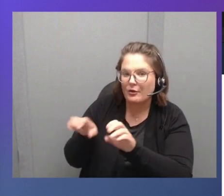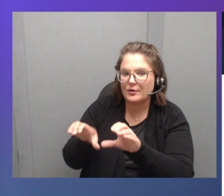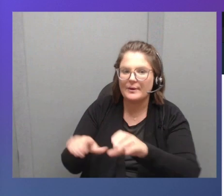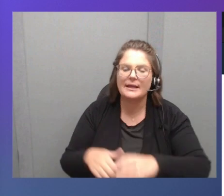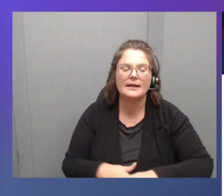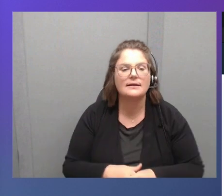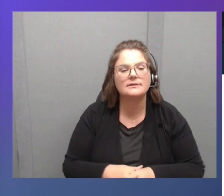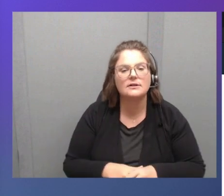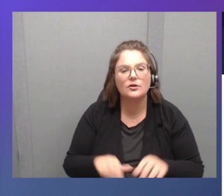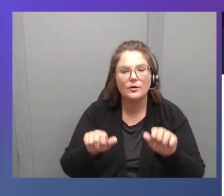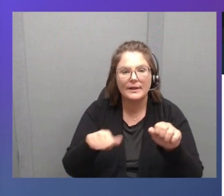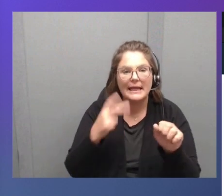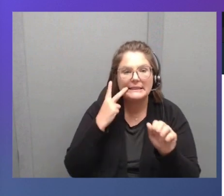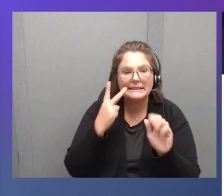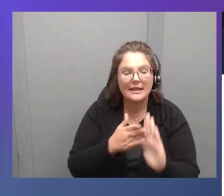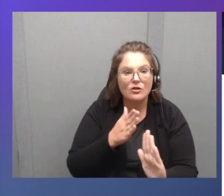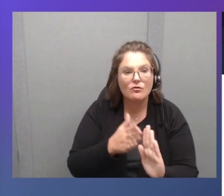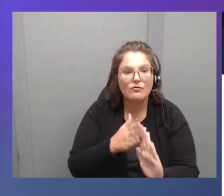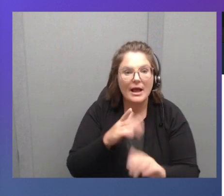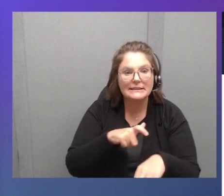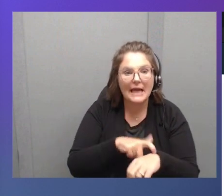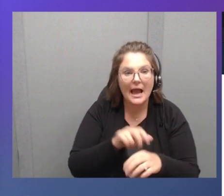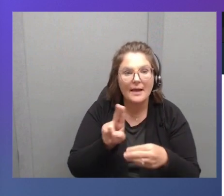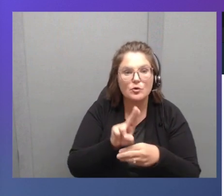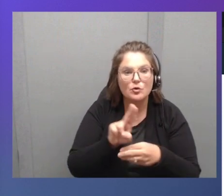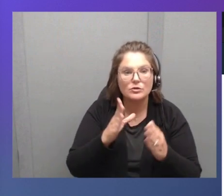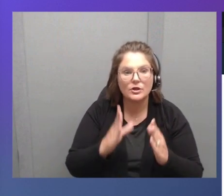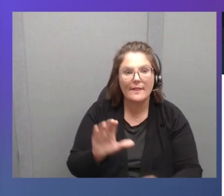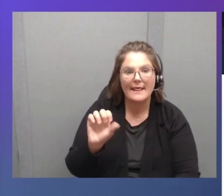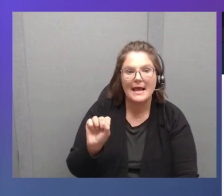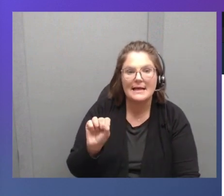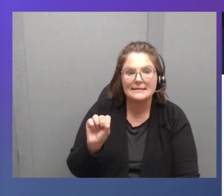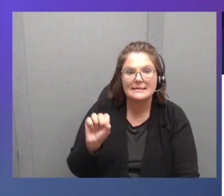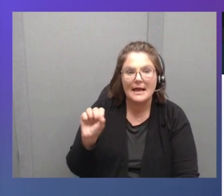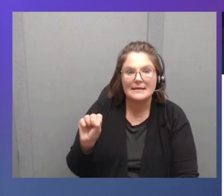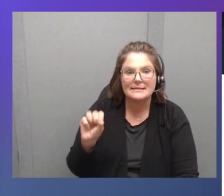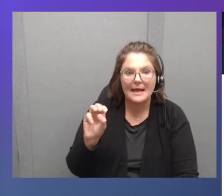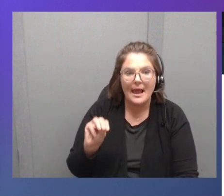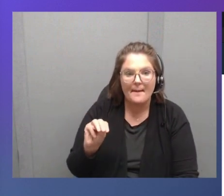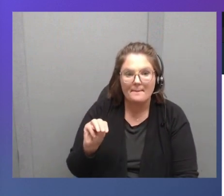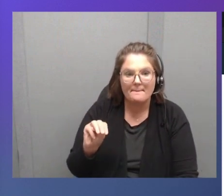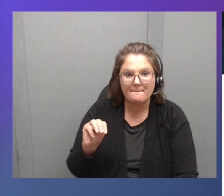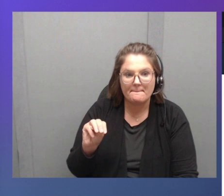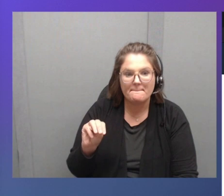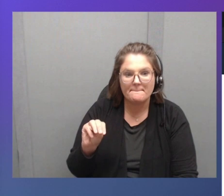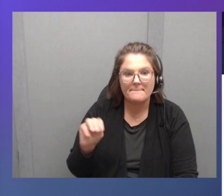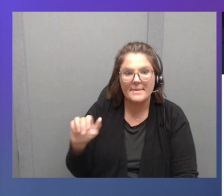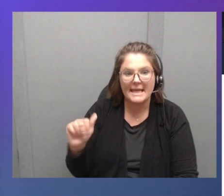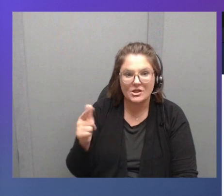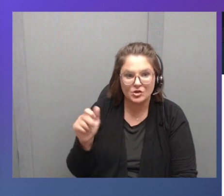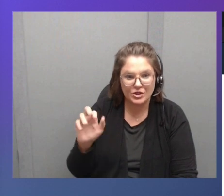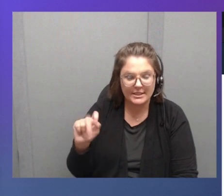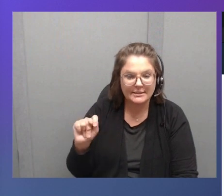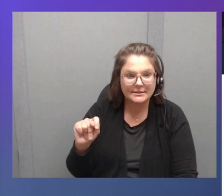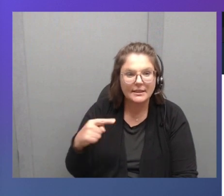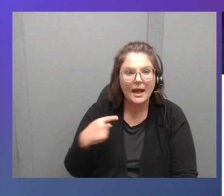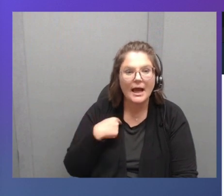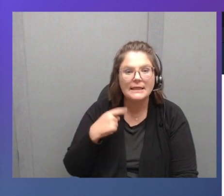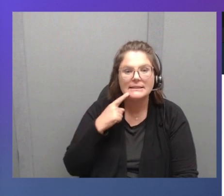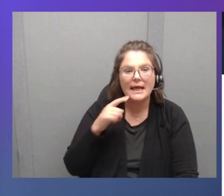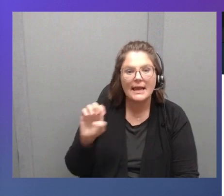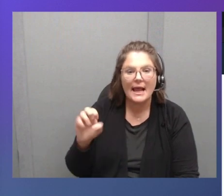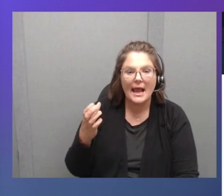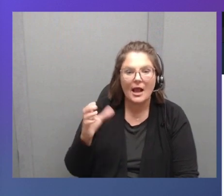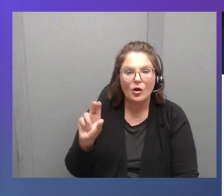can see the runtime user. In this case, it was the SSM user. Again, configurable with the SSM agent. Yep. I said echo Rich was here. I actually